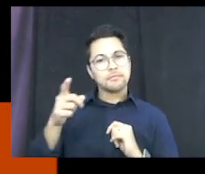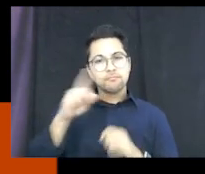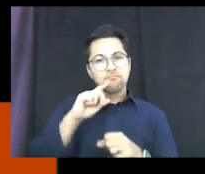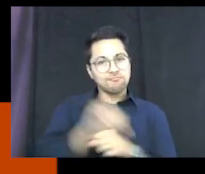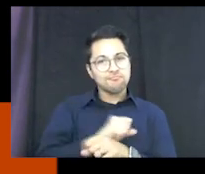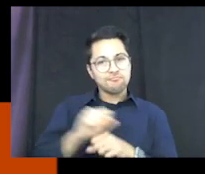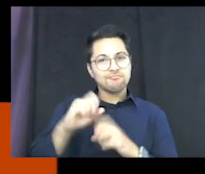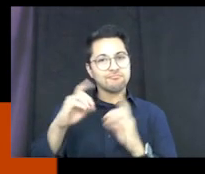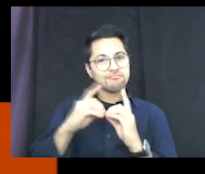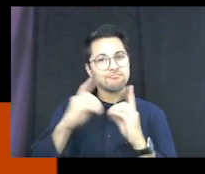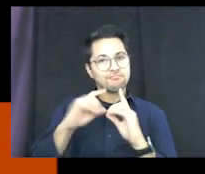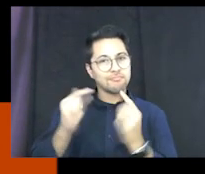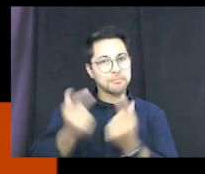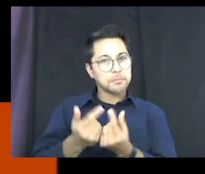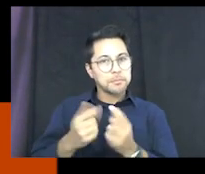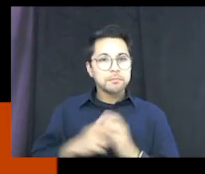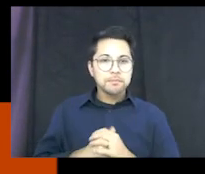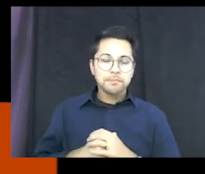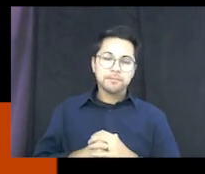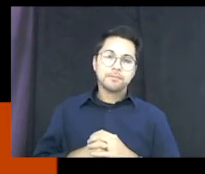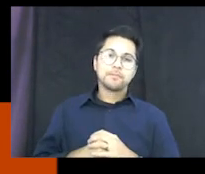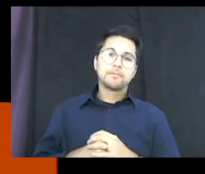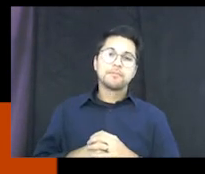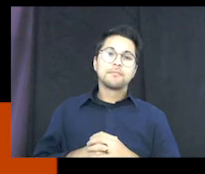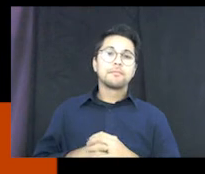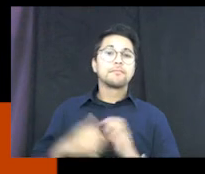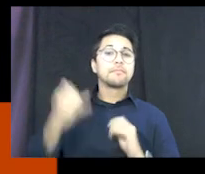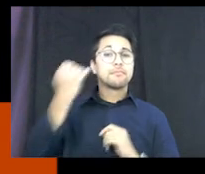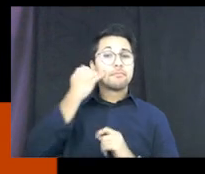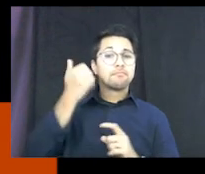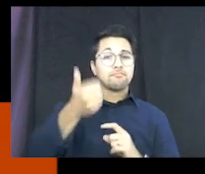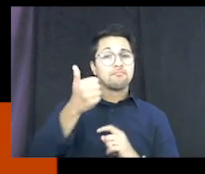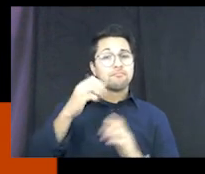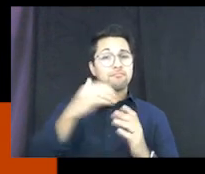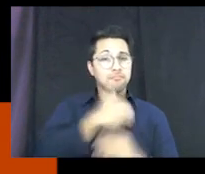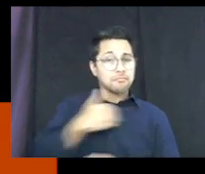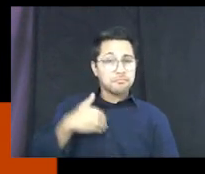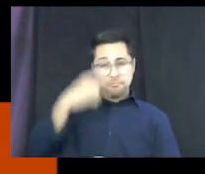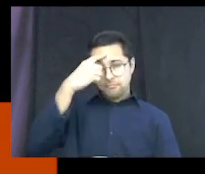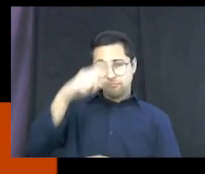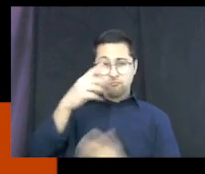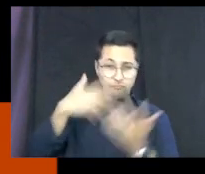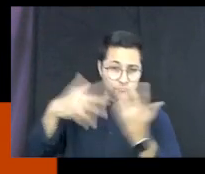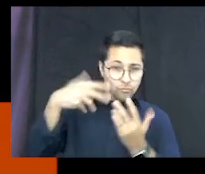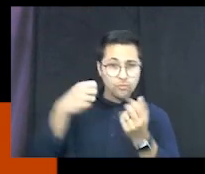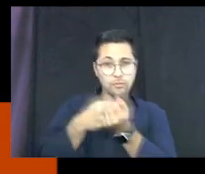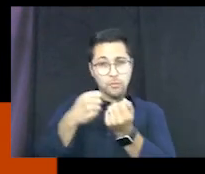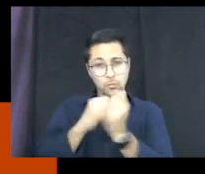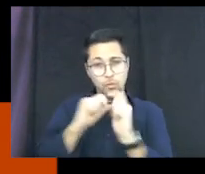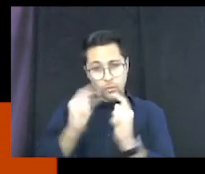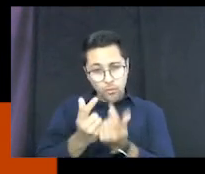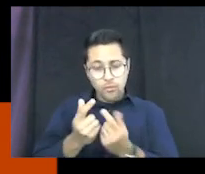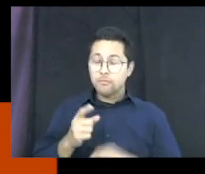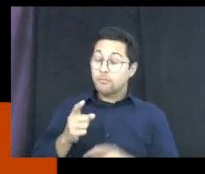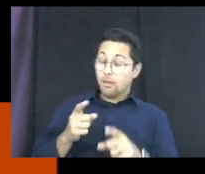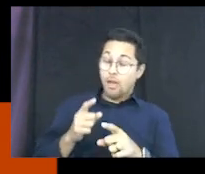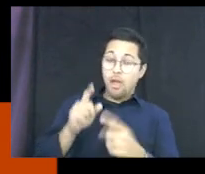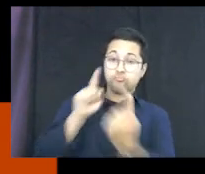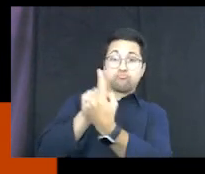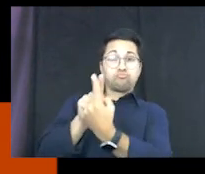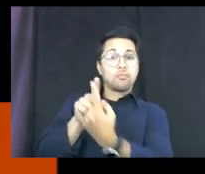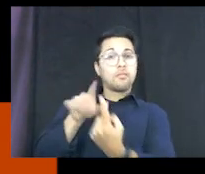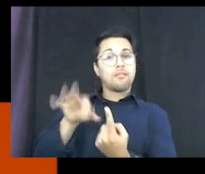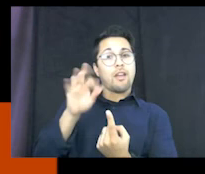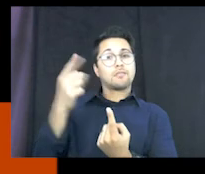group. If you are a member of a social or support group and you find someone that you end up